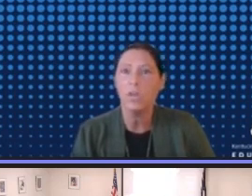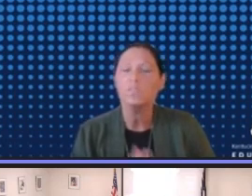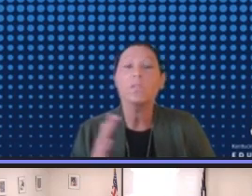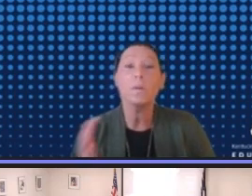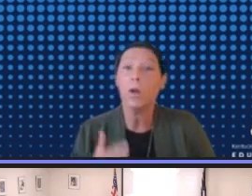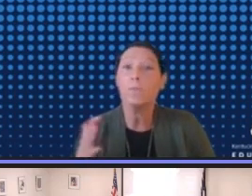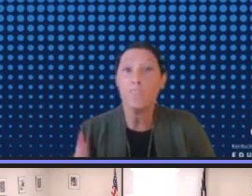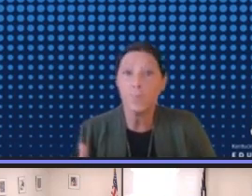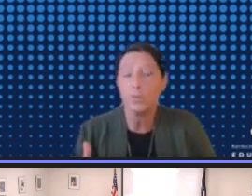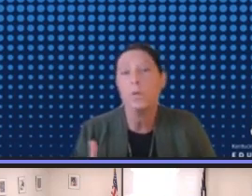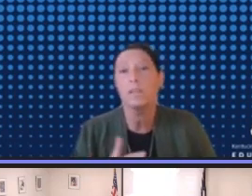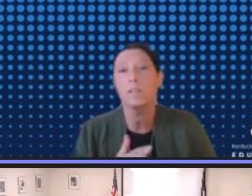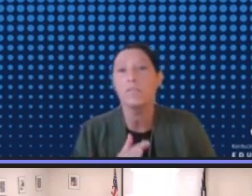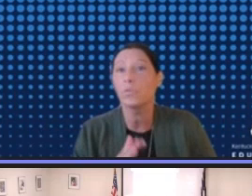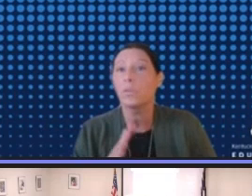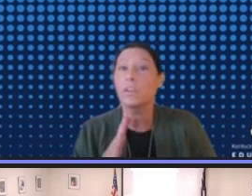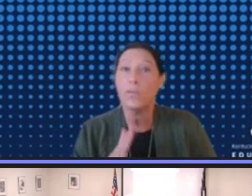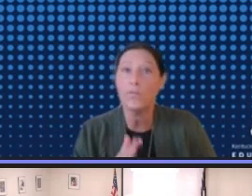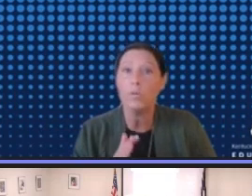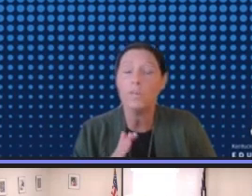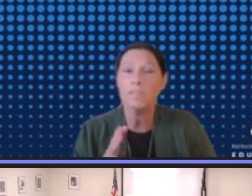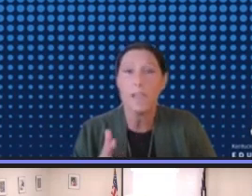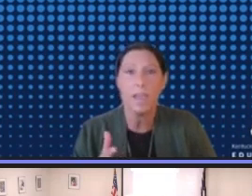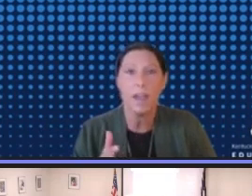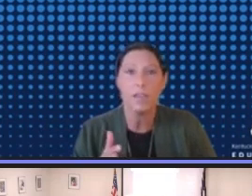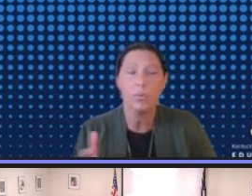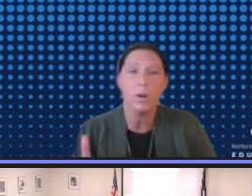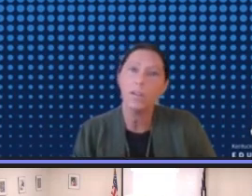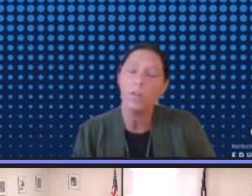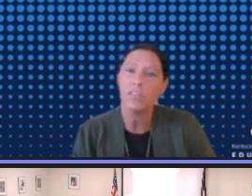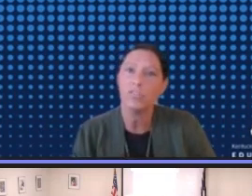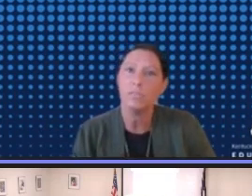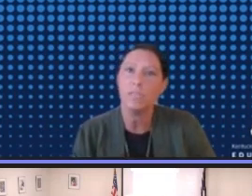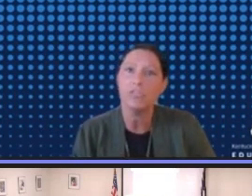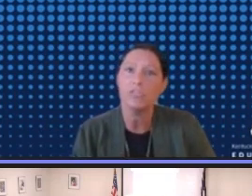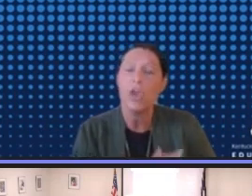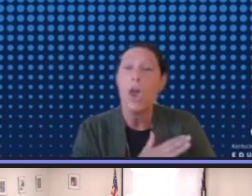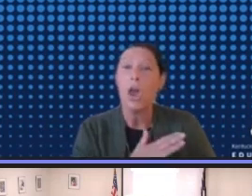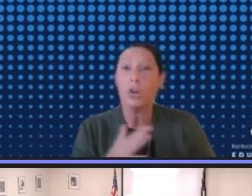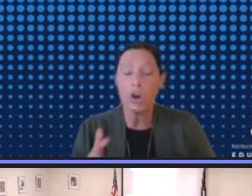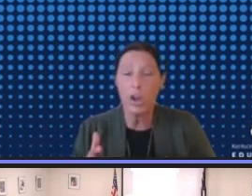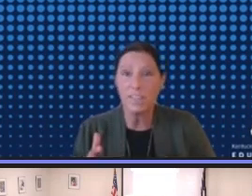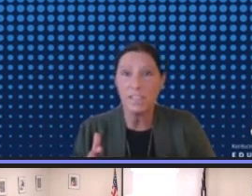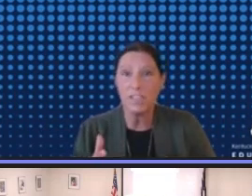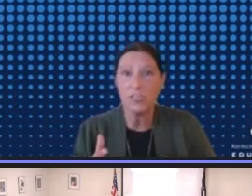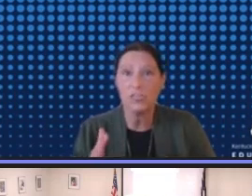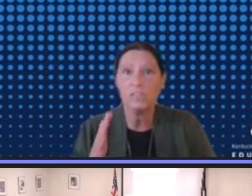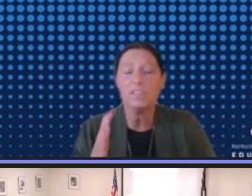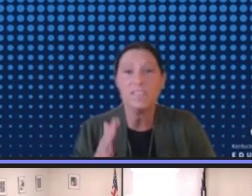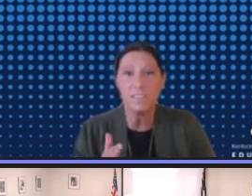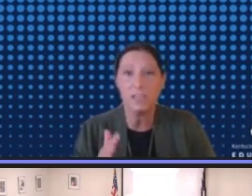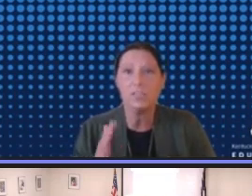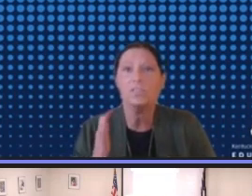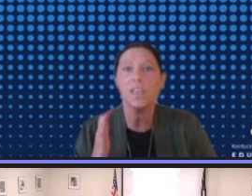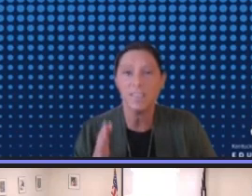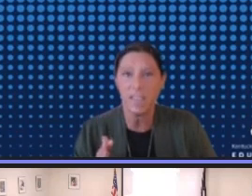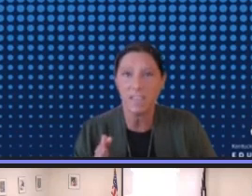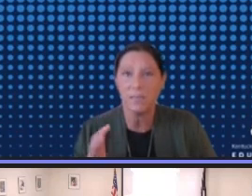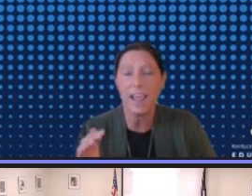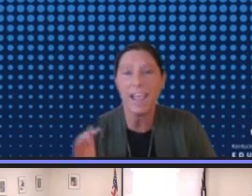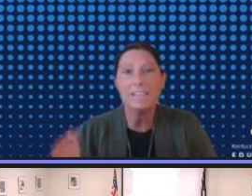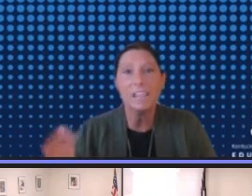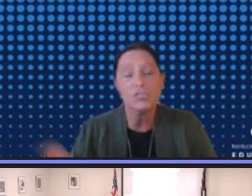local level. So the purpose of curriculum is really to focus and connect the work of classroom teachers across the district to the